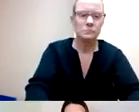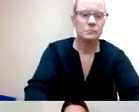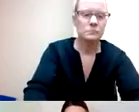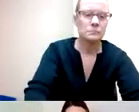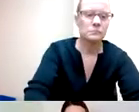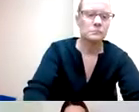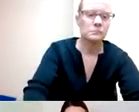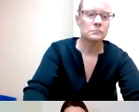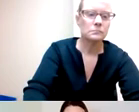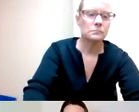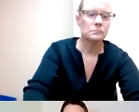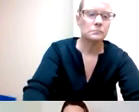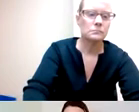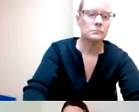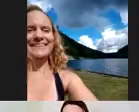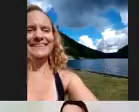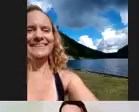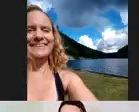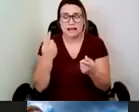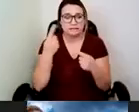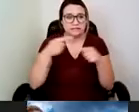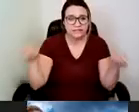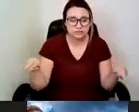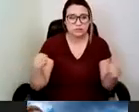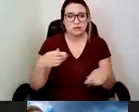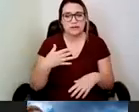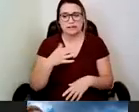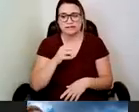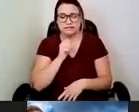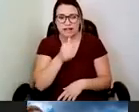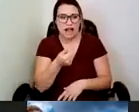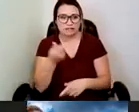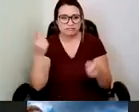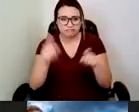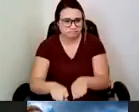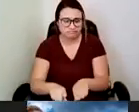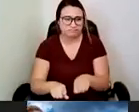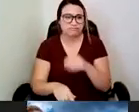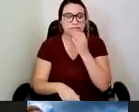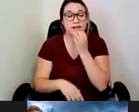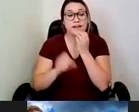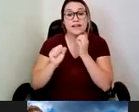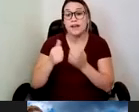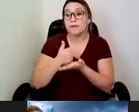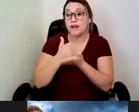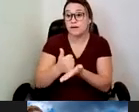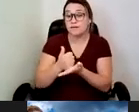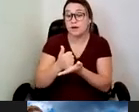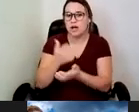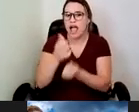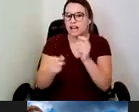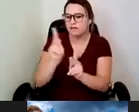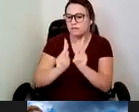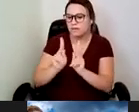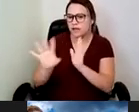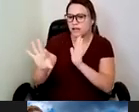open to disagreements and disharmony, and can be helpful. Any of these people can choose